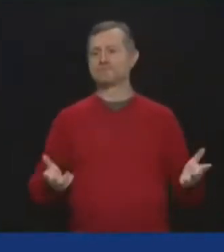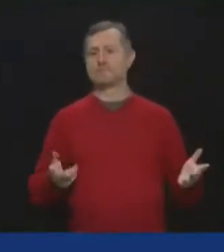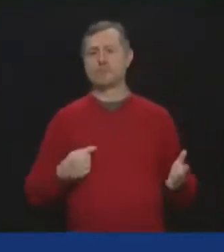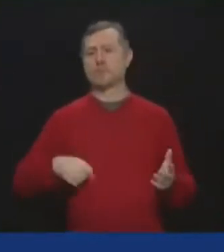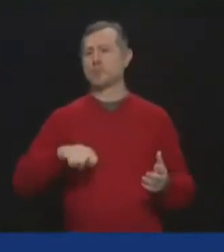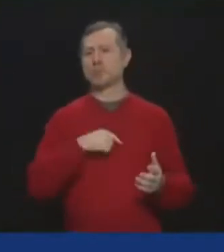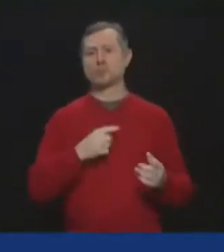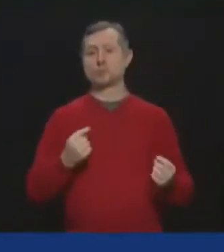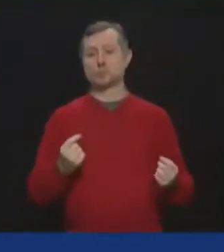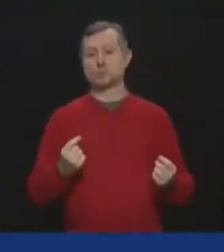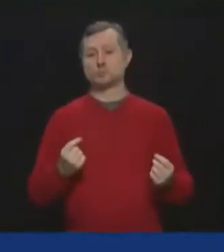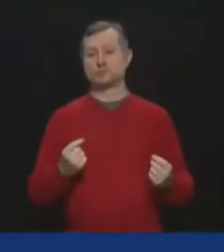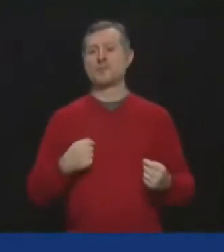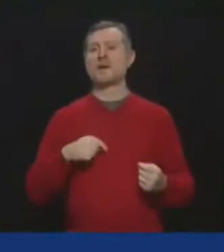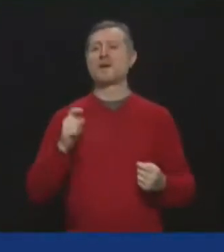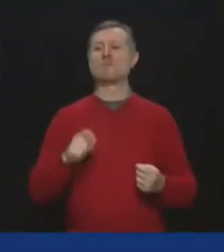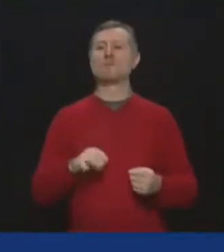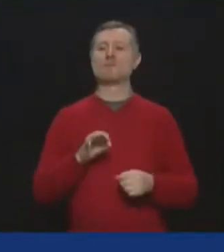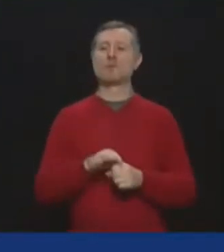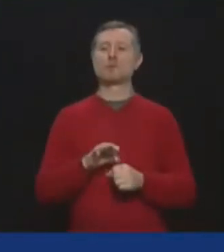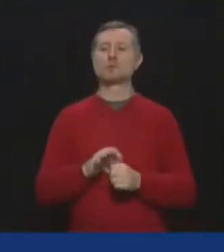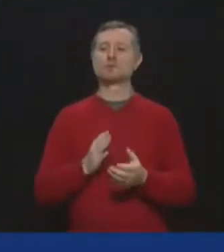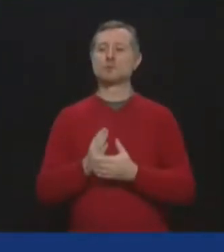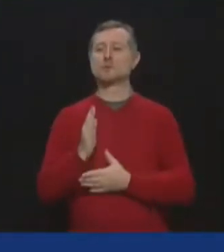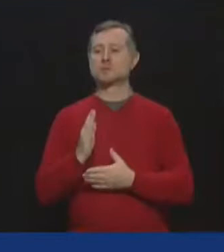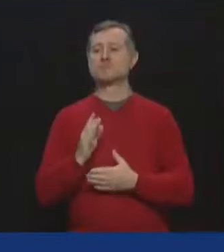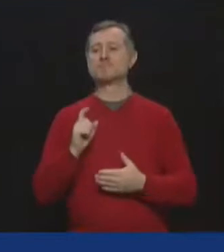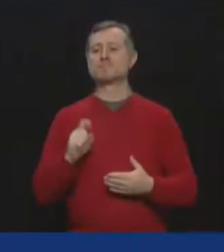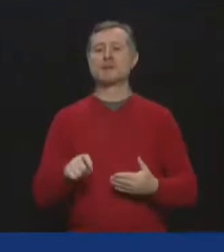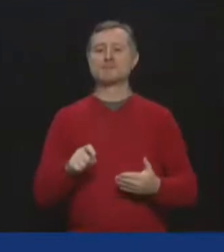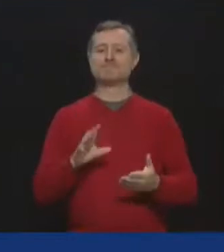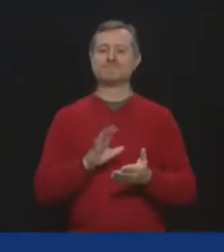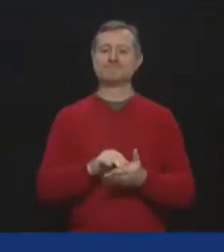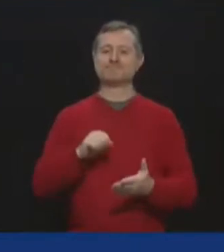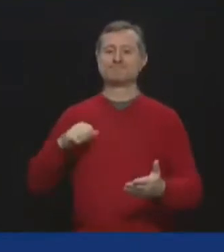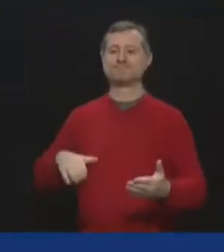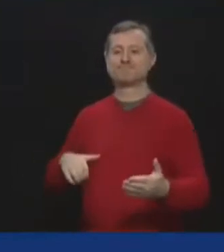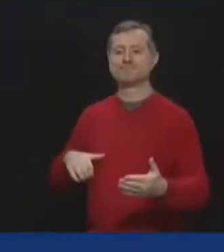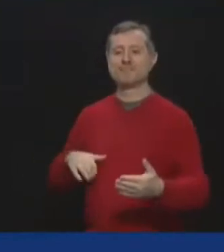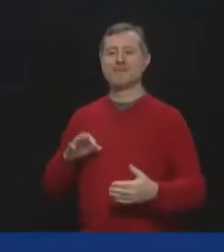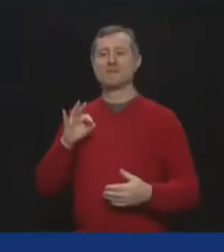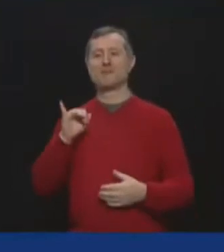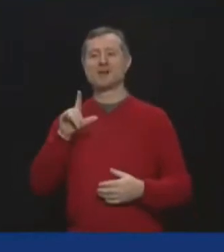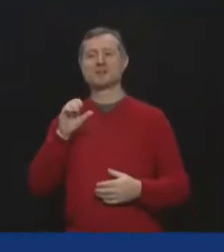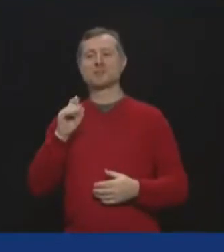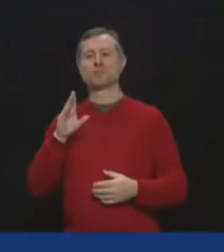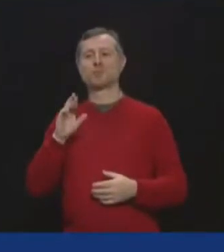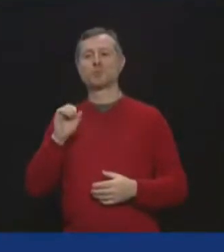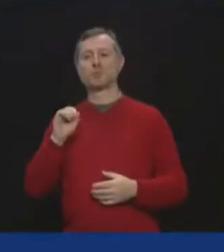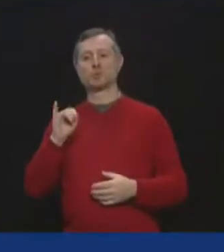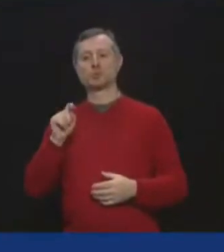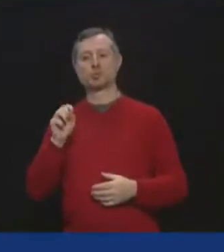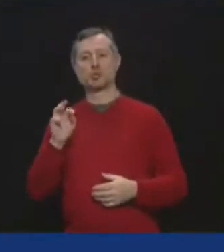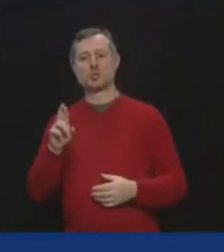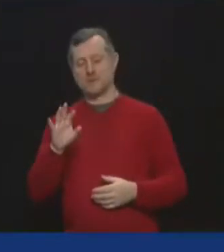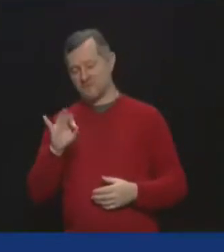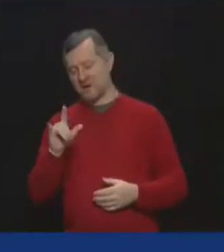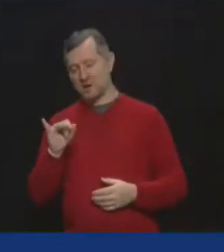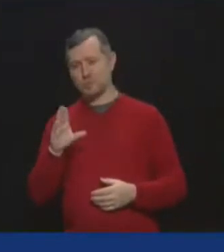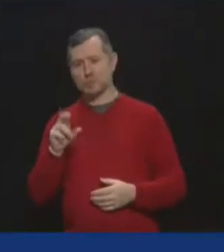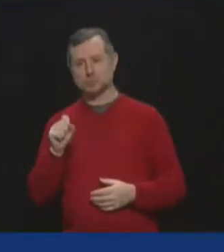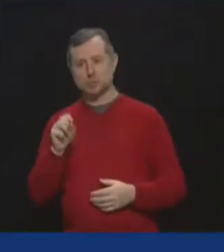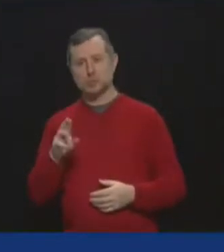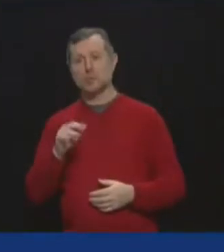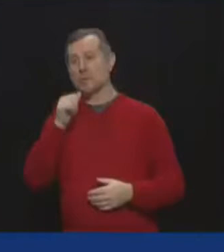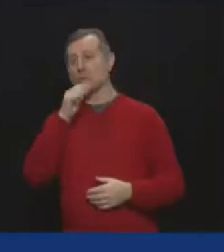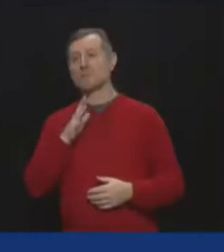out voting rights from the filibuster, carve out voting rights for women's reproductive rights,